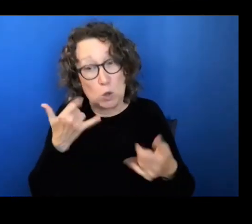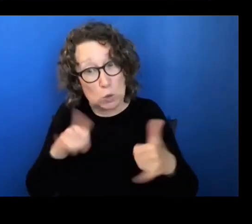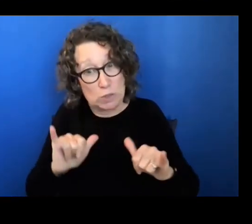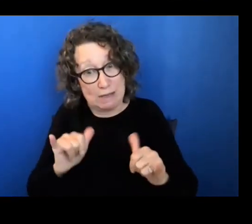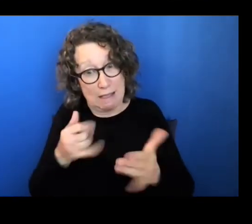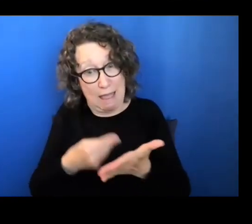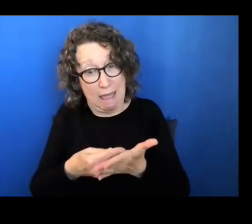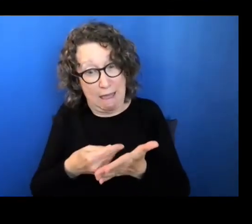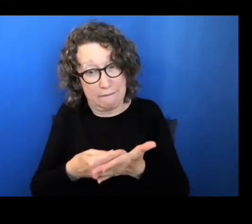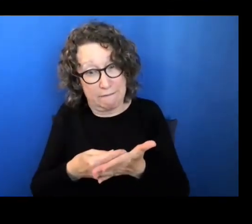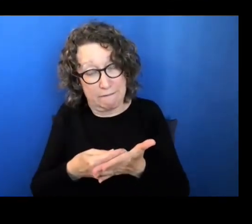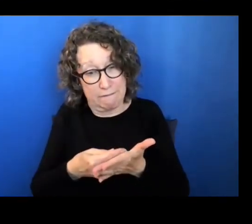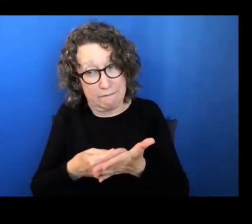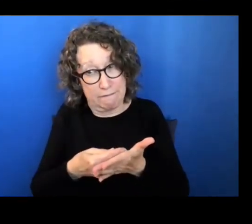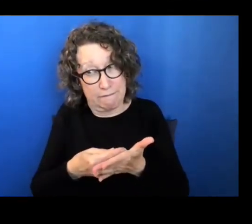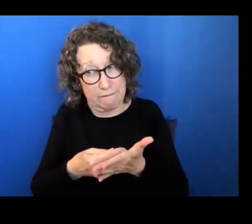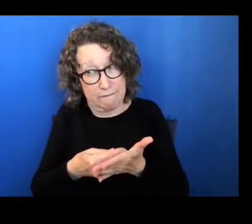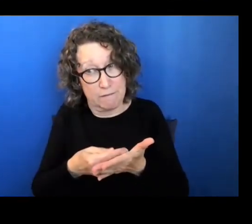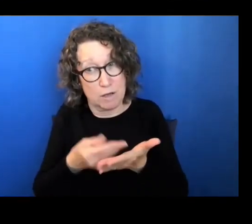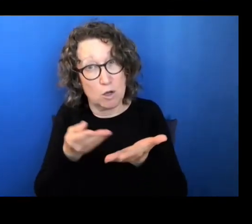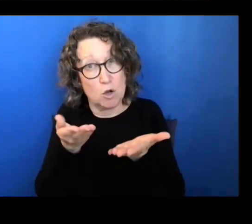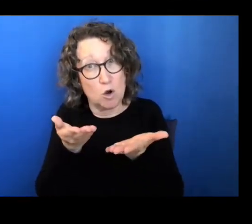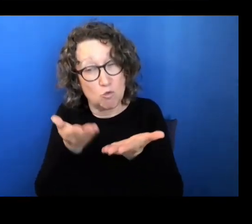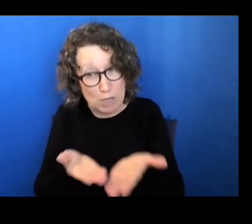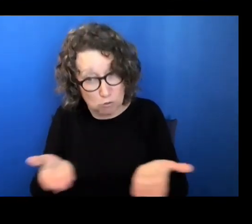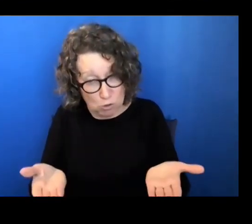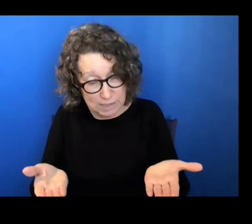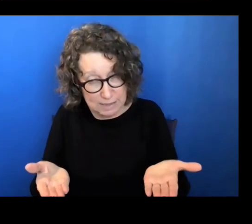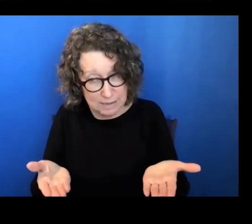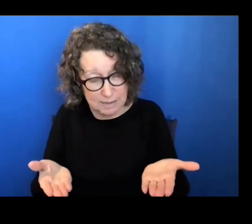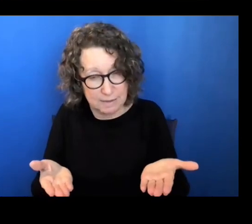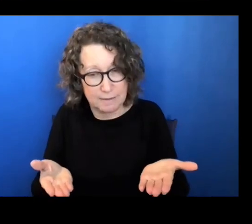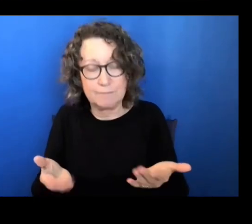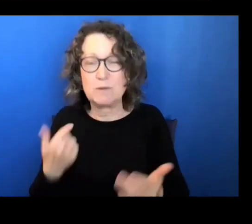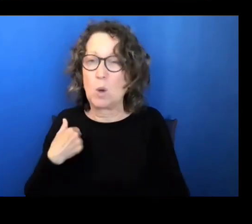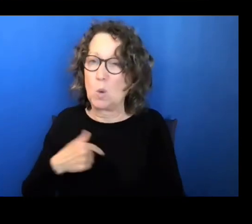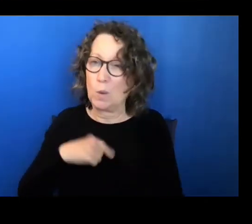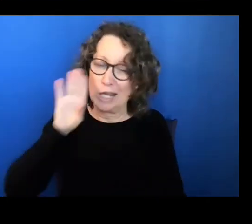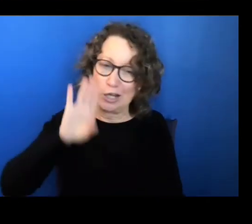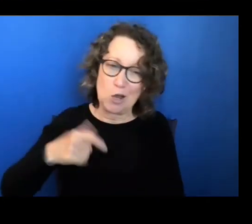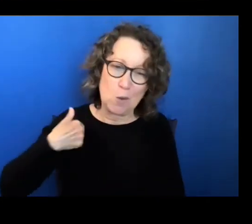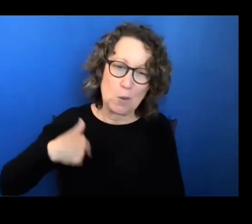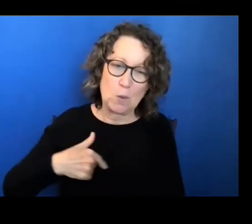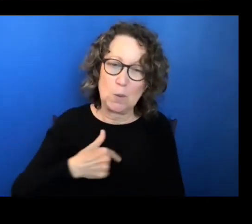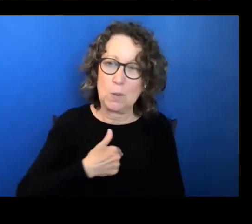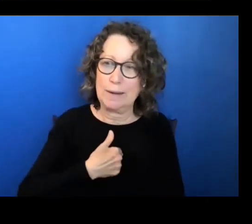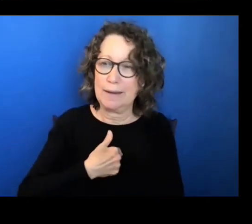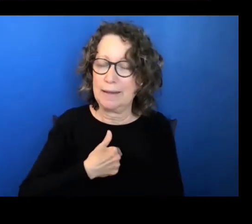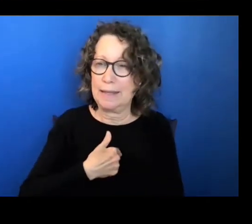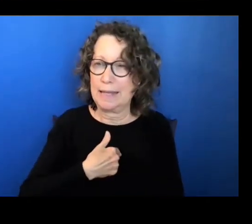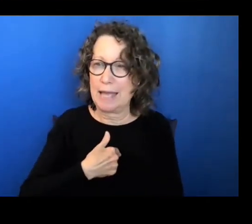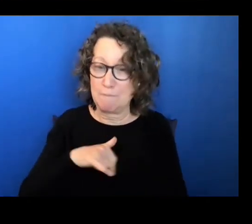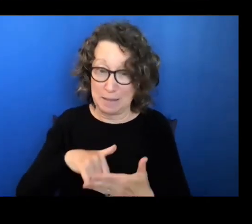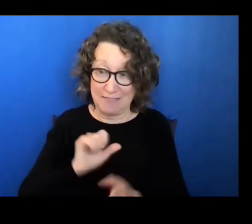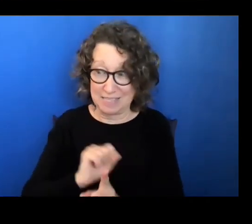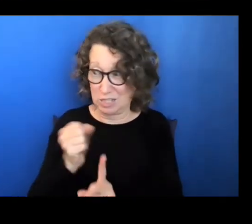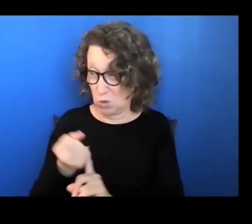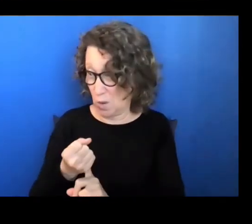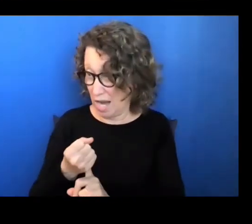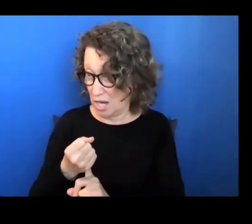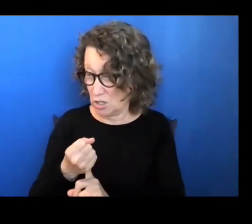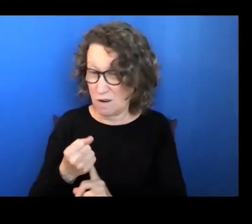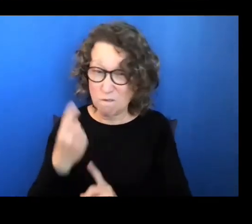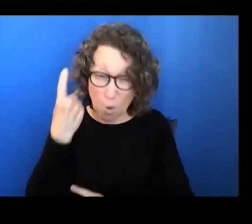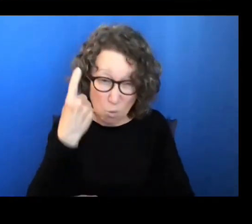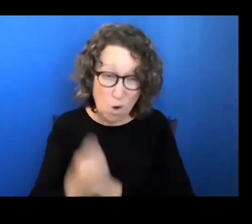have enough financial resources, because as we all know, we've been in this situation for